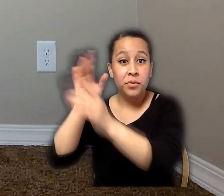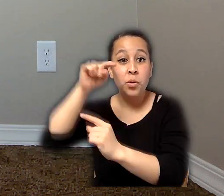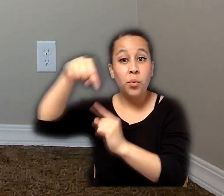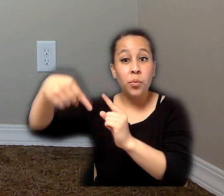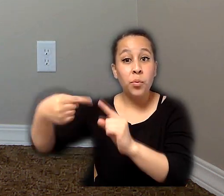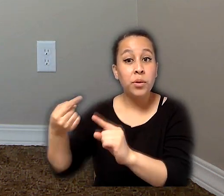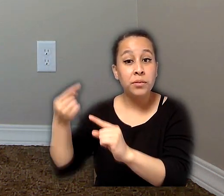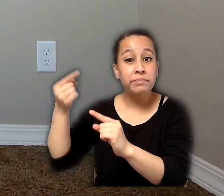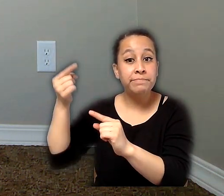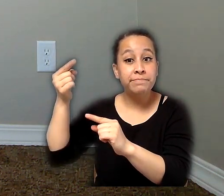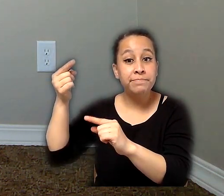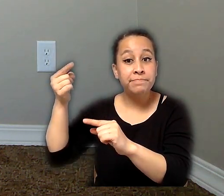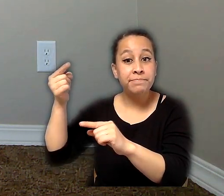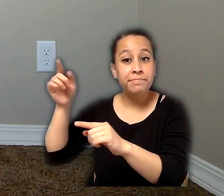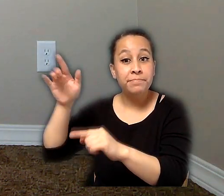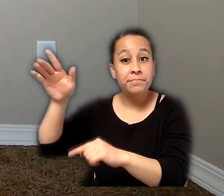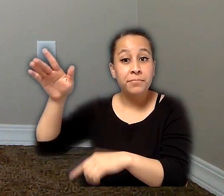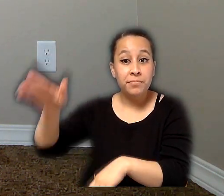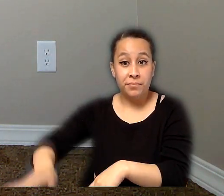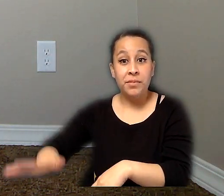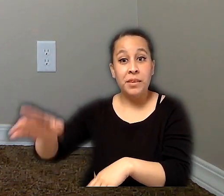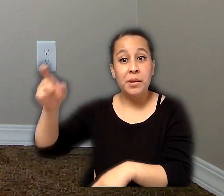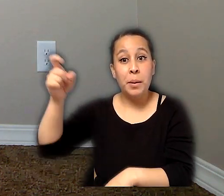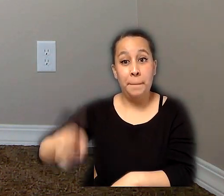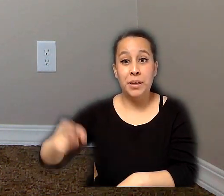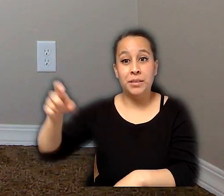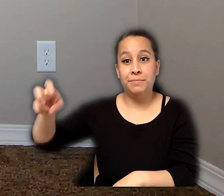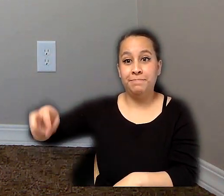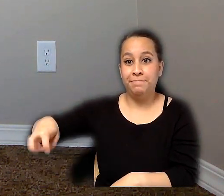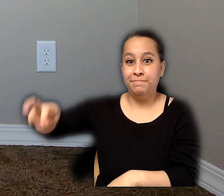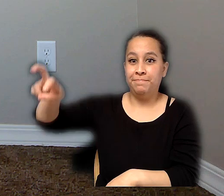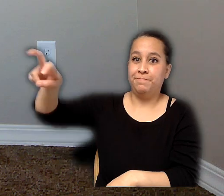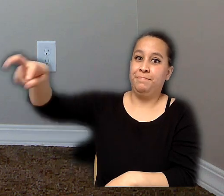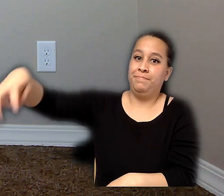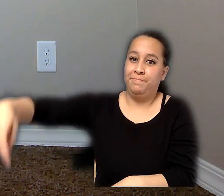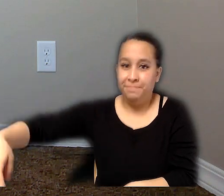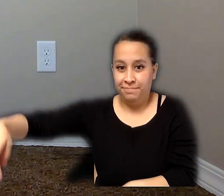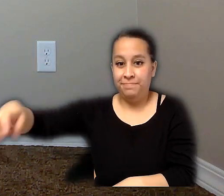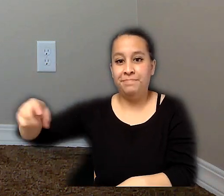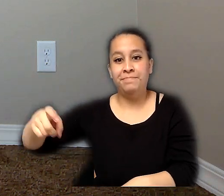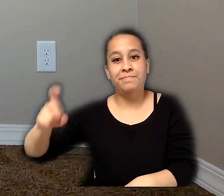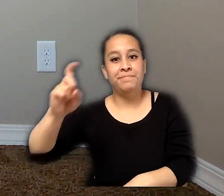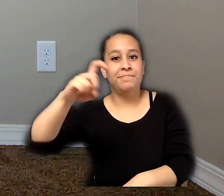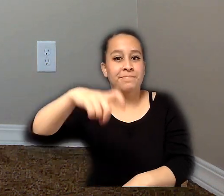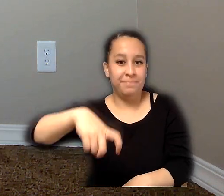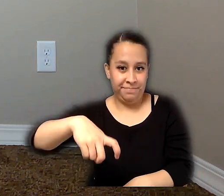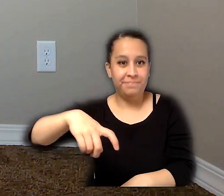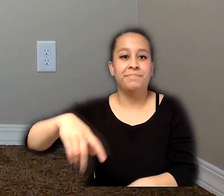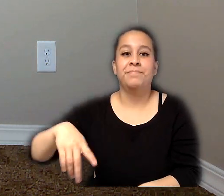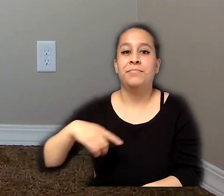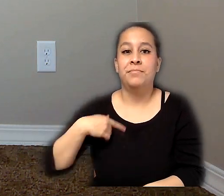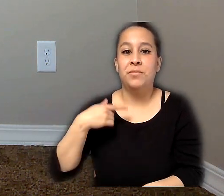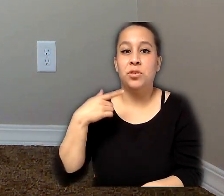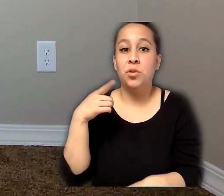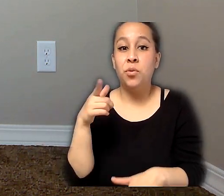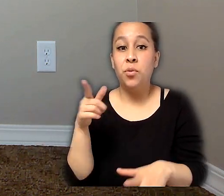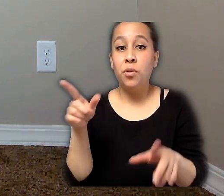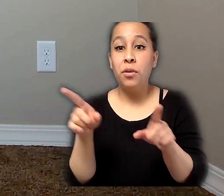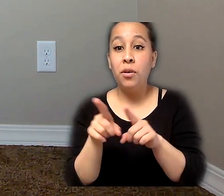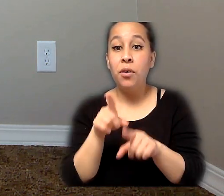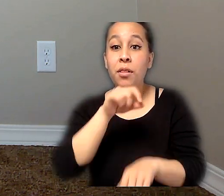want to see those high knees. We love high knees here at Kids Excel, along with super crispy fingers,